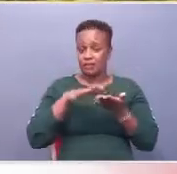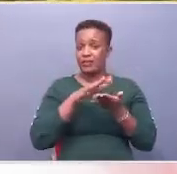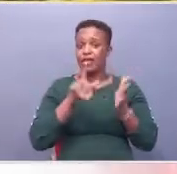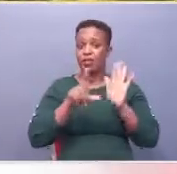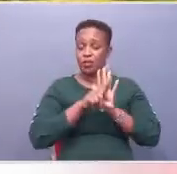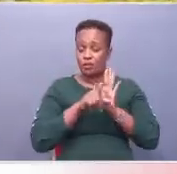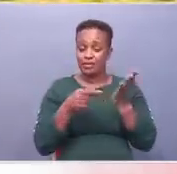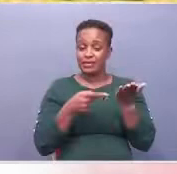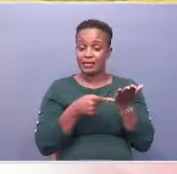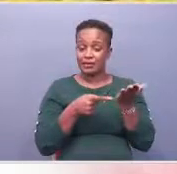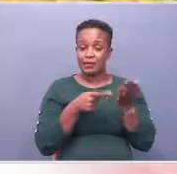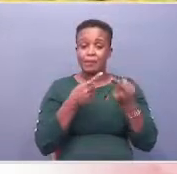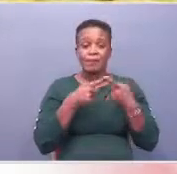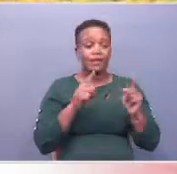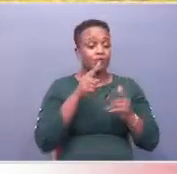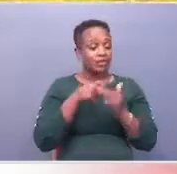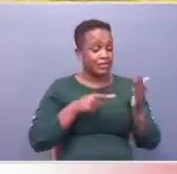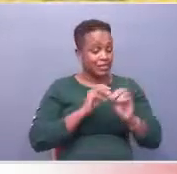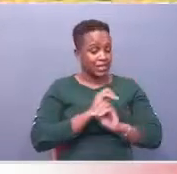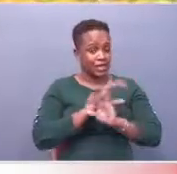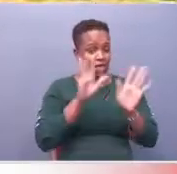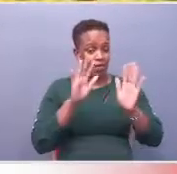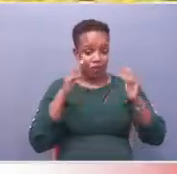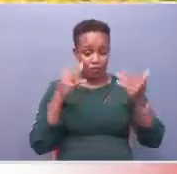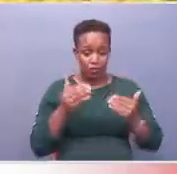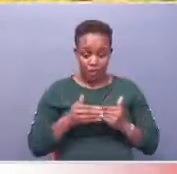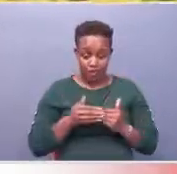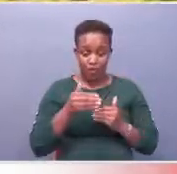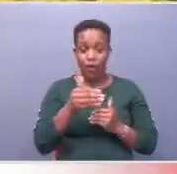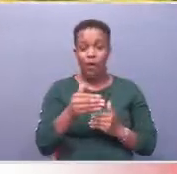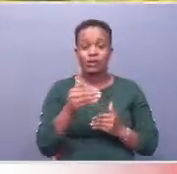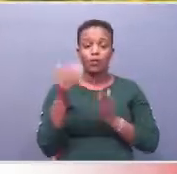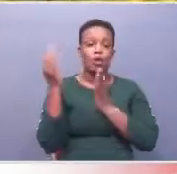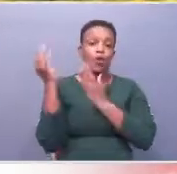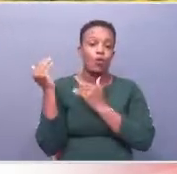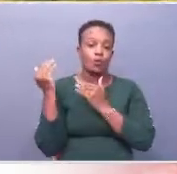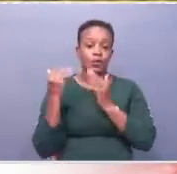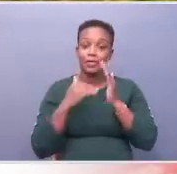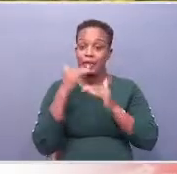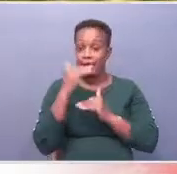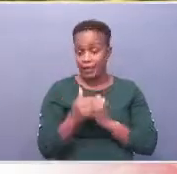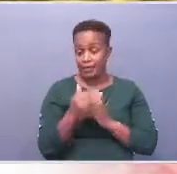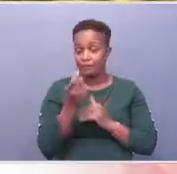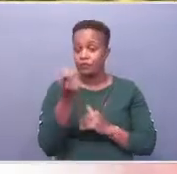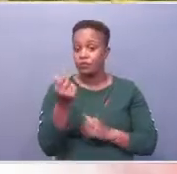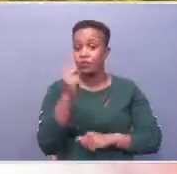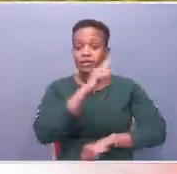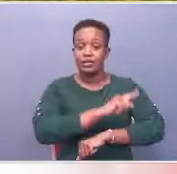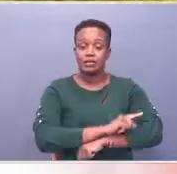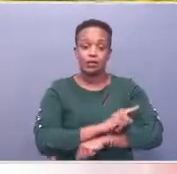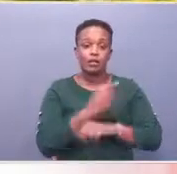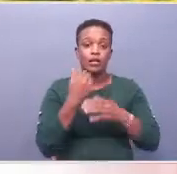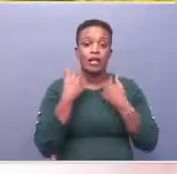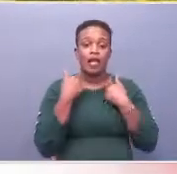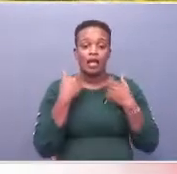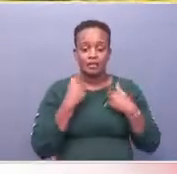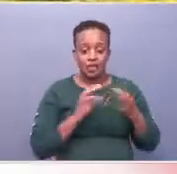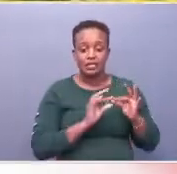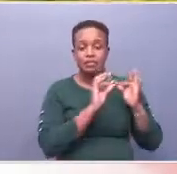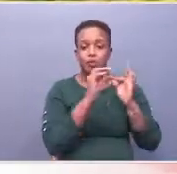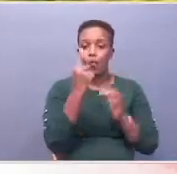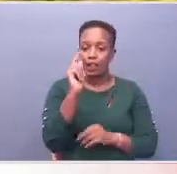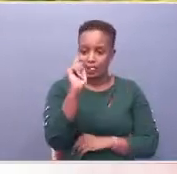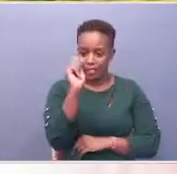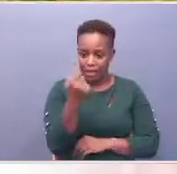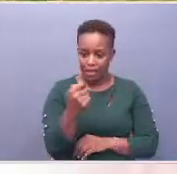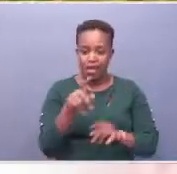technicality. What, however, is clear is going forward, we hope in the next few days to register Azimio-One Kenya